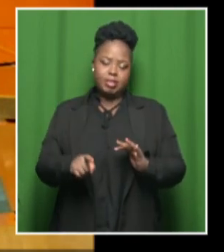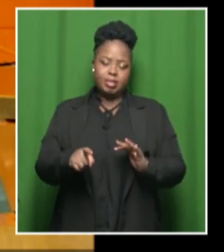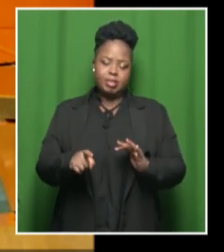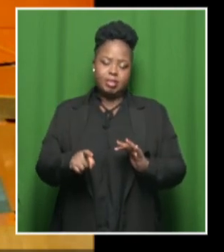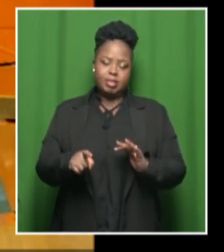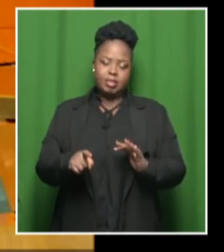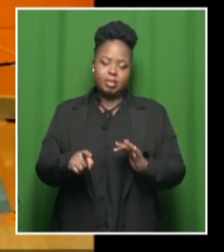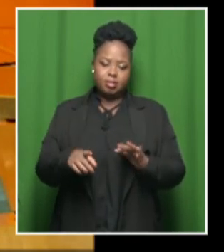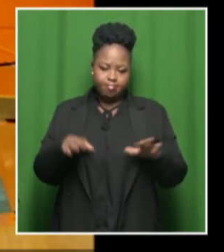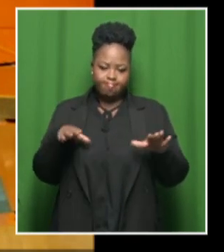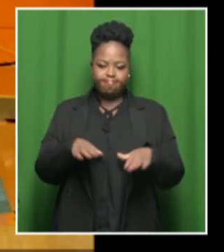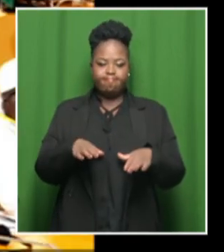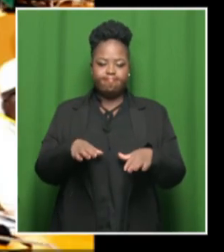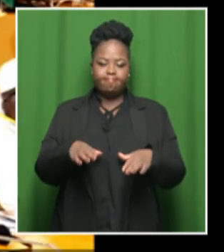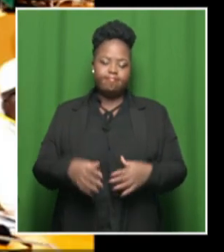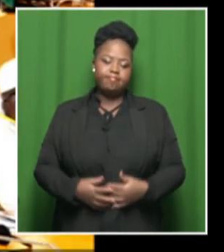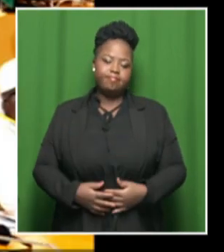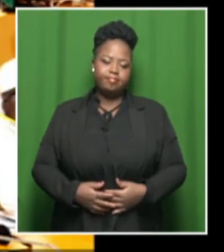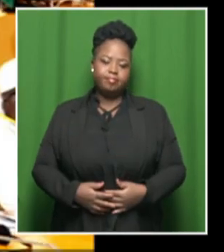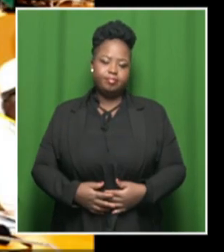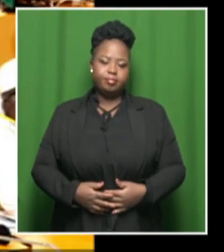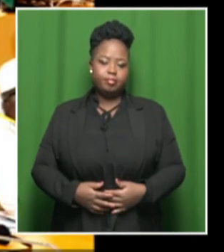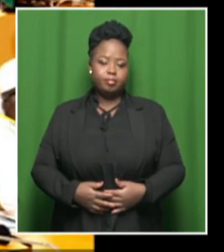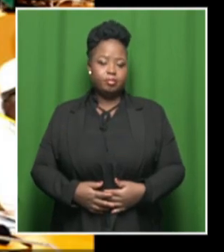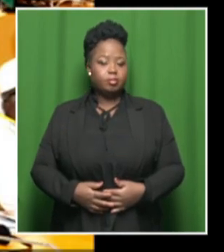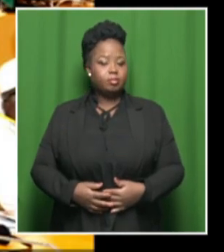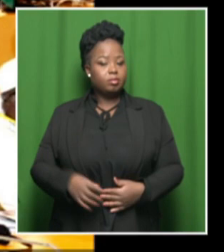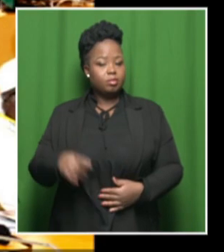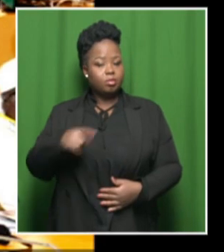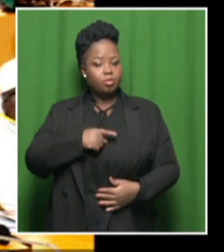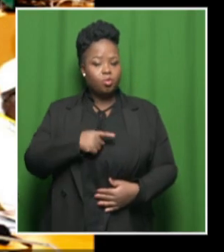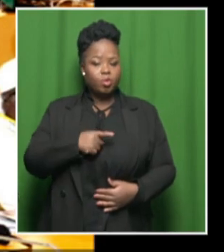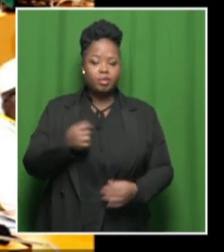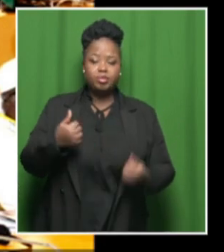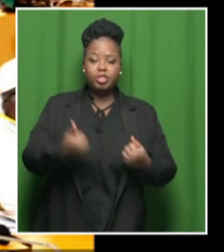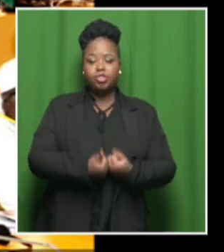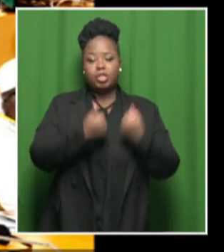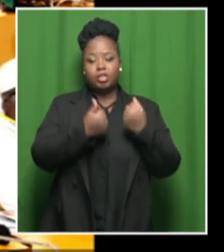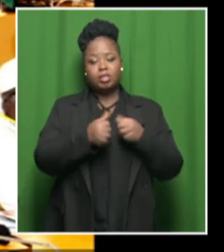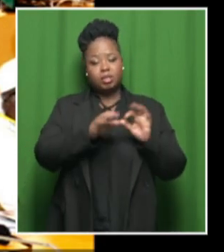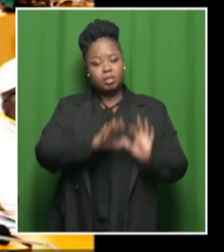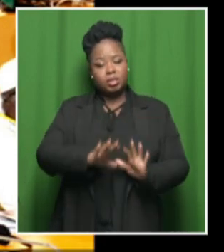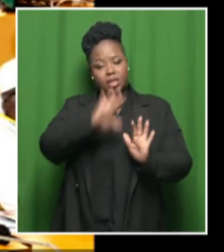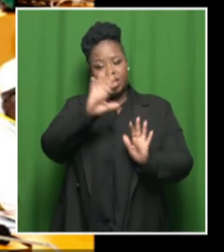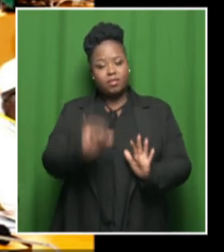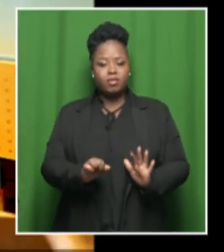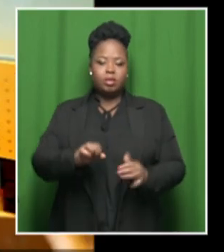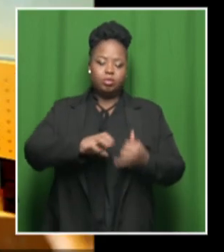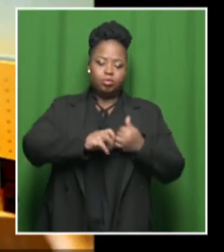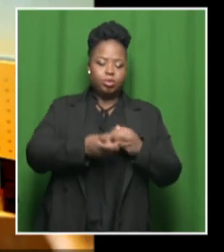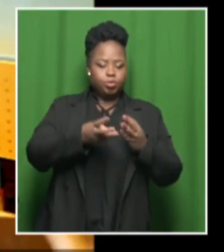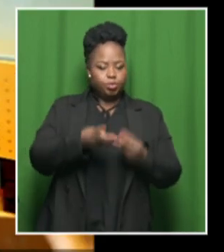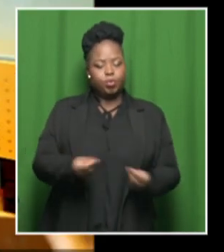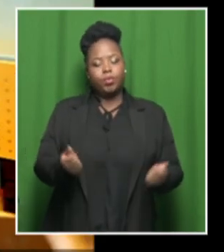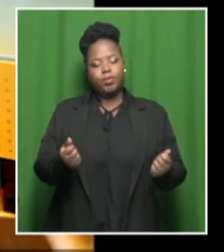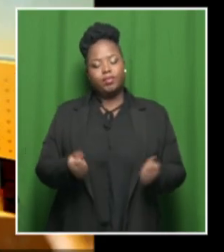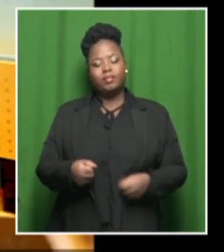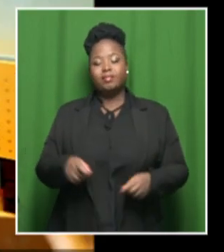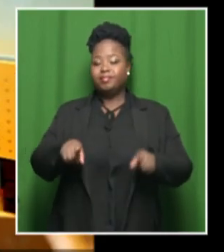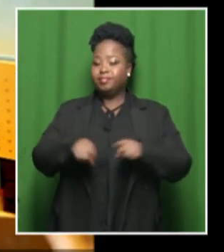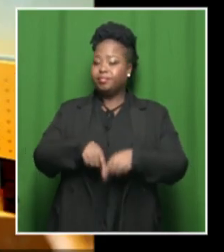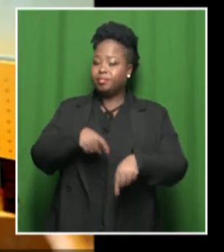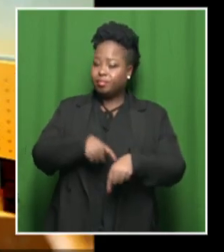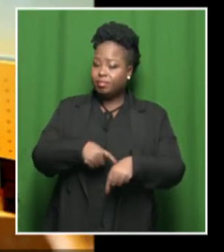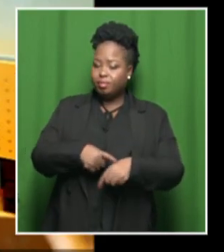as a bloc to face the challenges of the continent and also to face